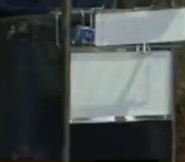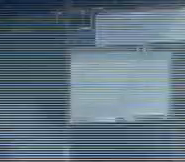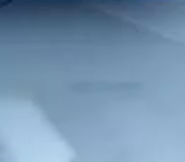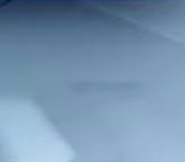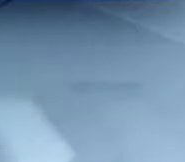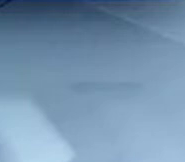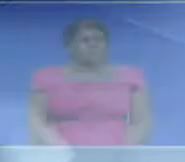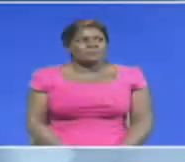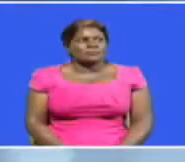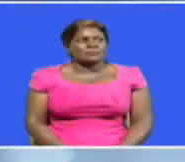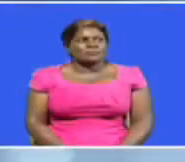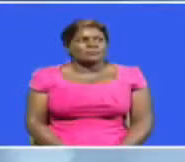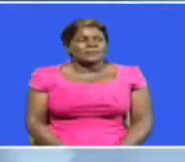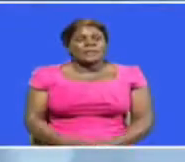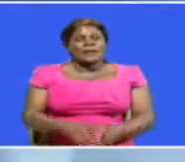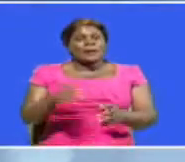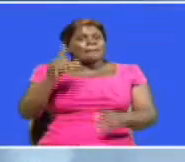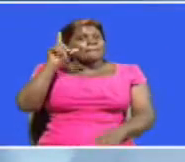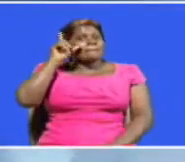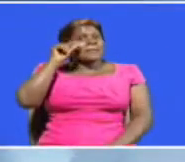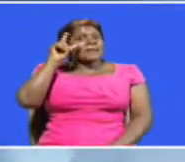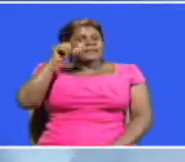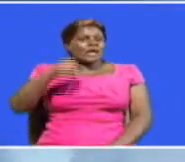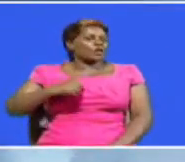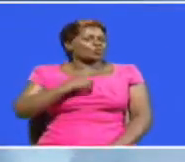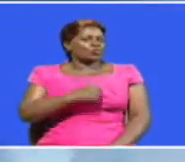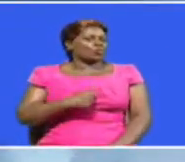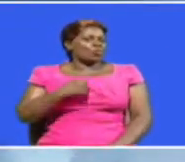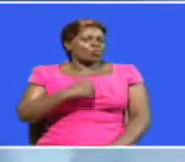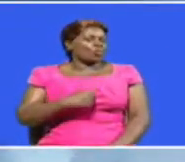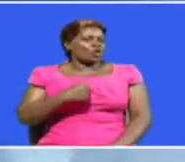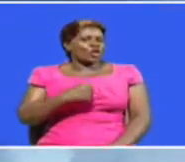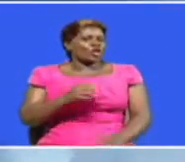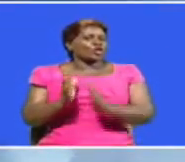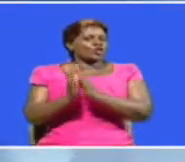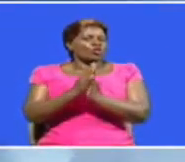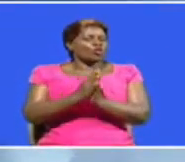All right, those are the pictures, but we apologize. We'll try and get that story from Elvis Koske.